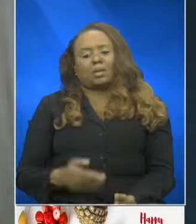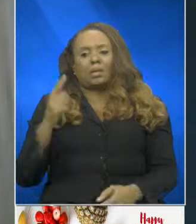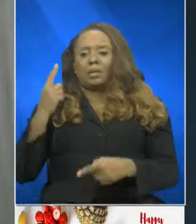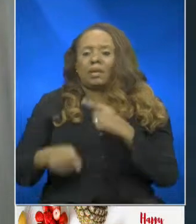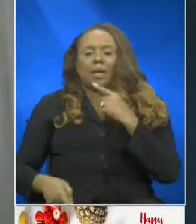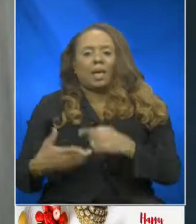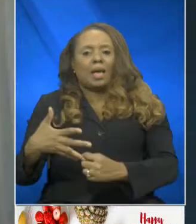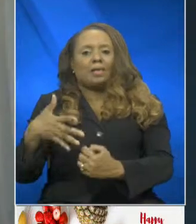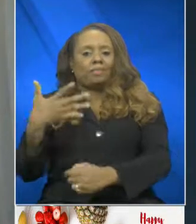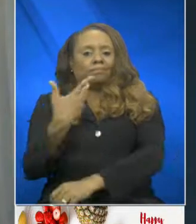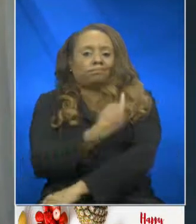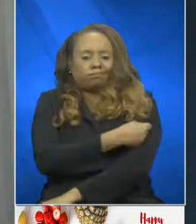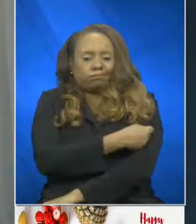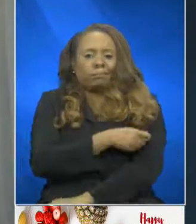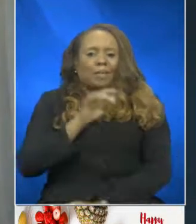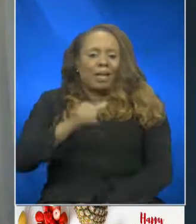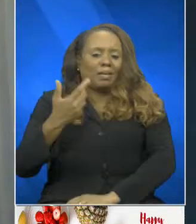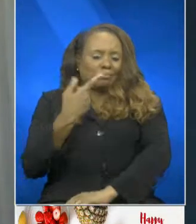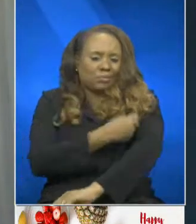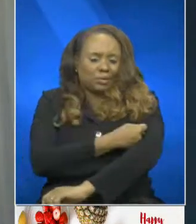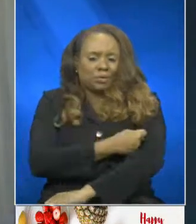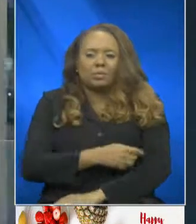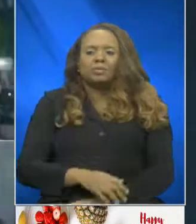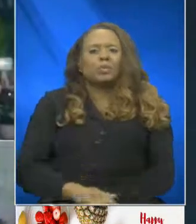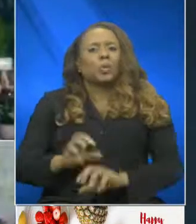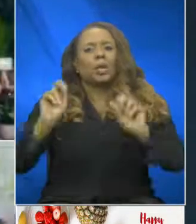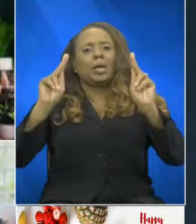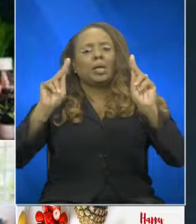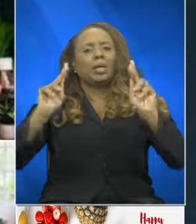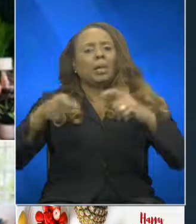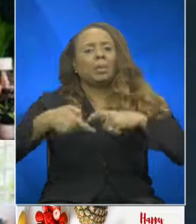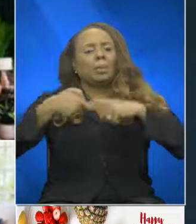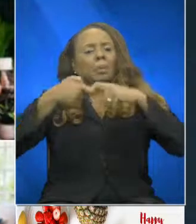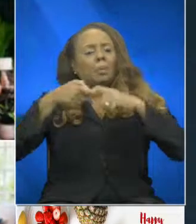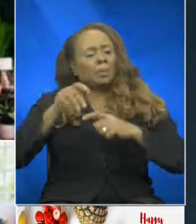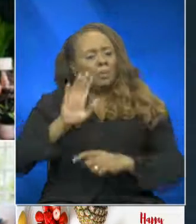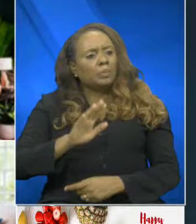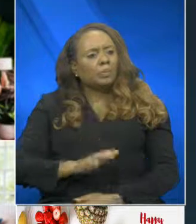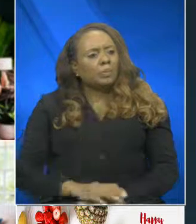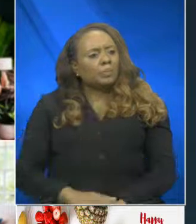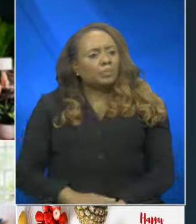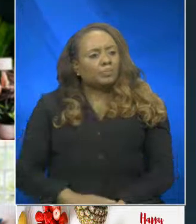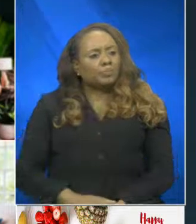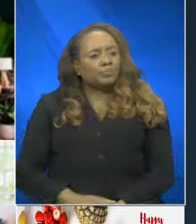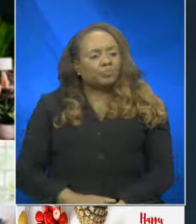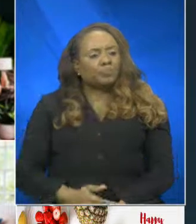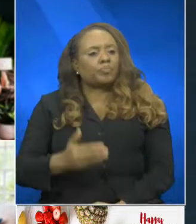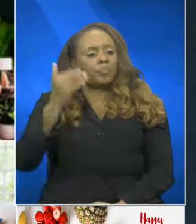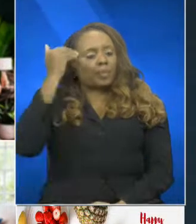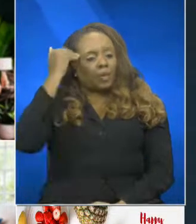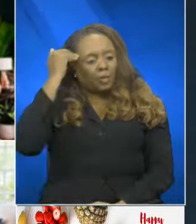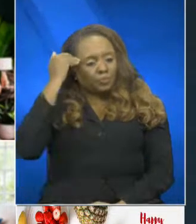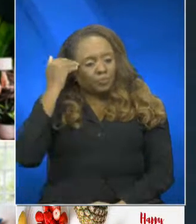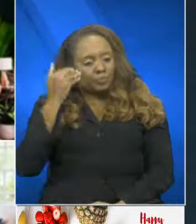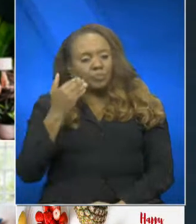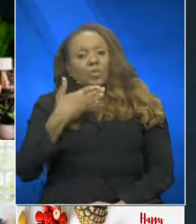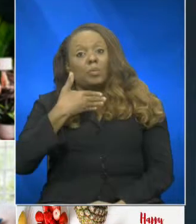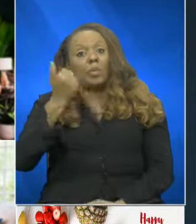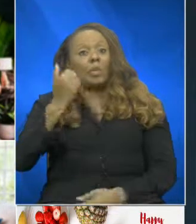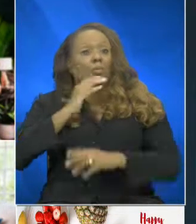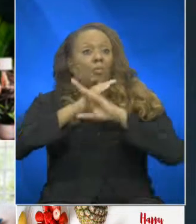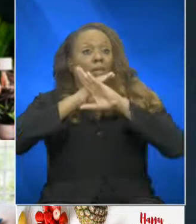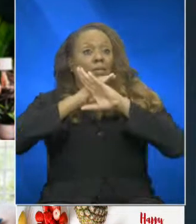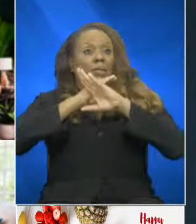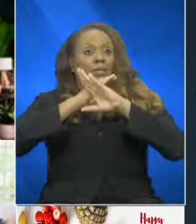or thrombolysis is what we call it. Dr. Mosley, we know full well that prevention is better than cure. Let's